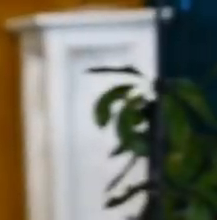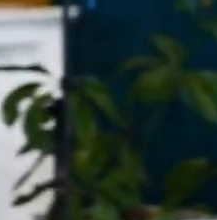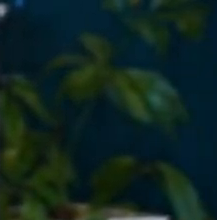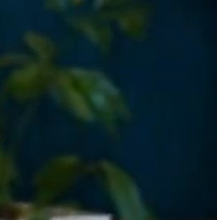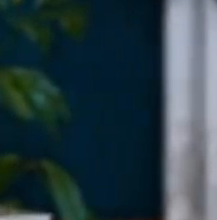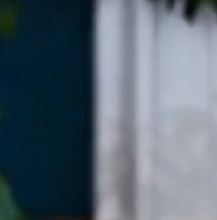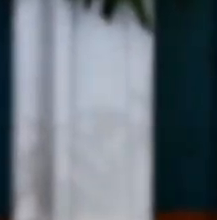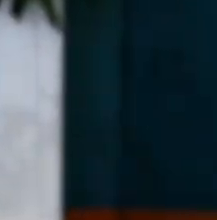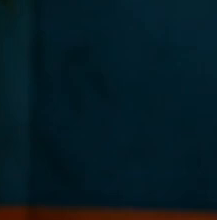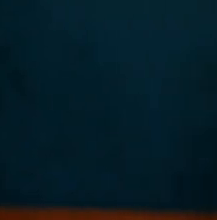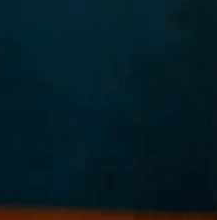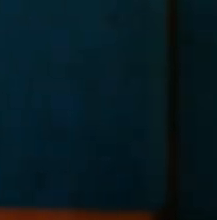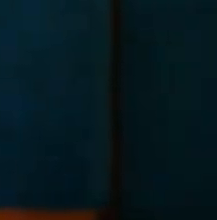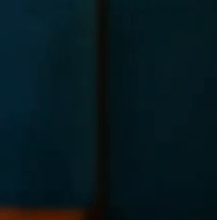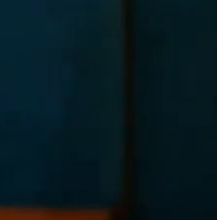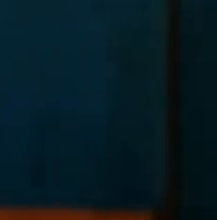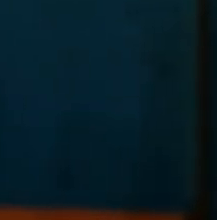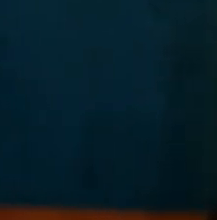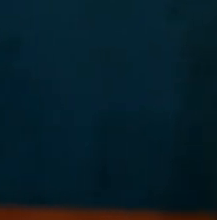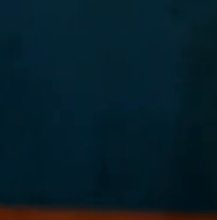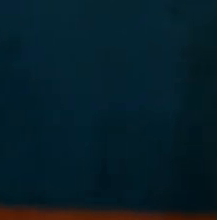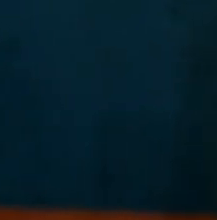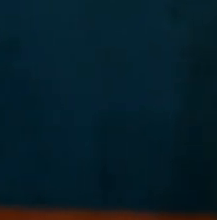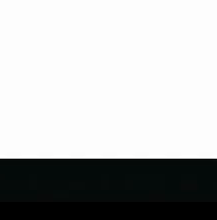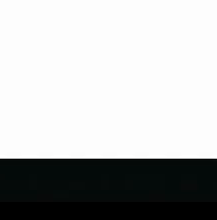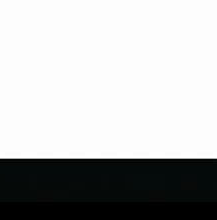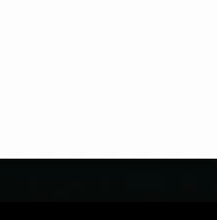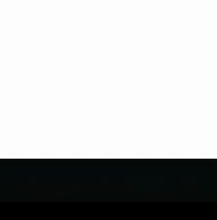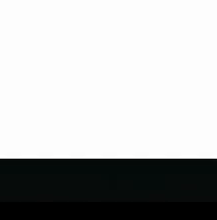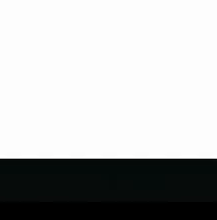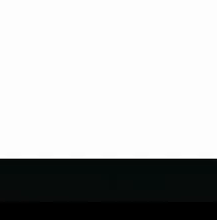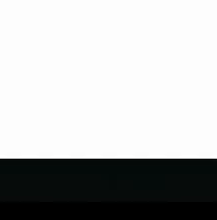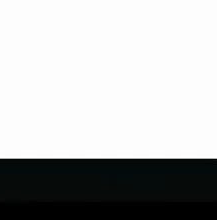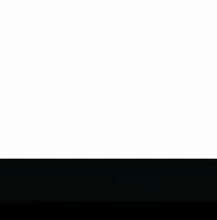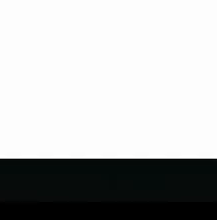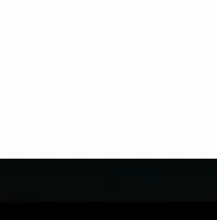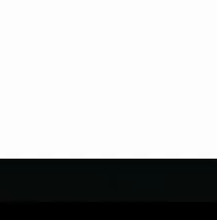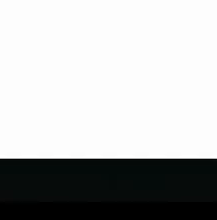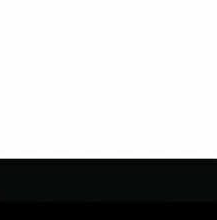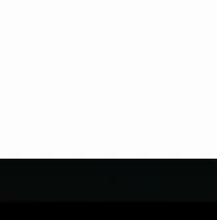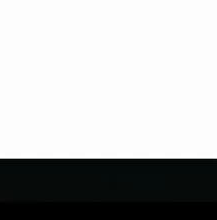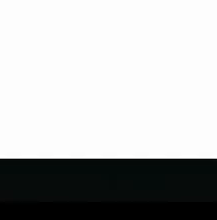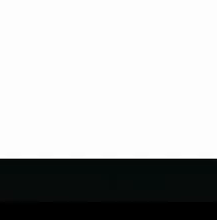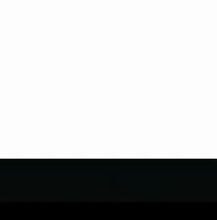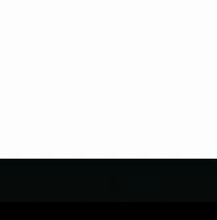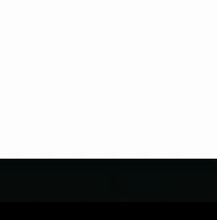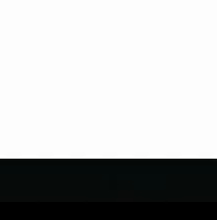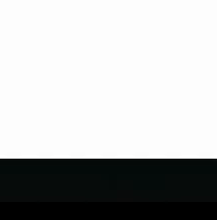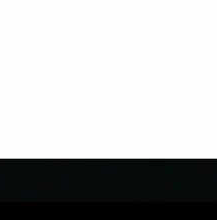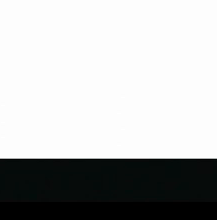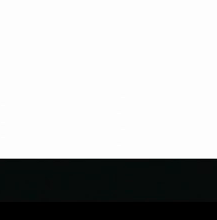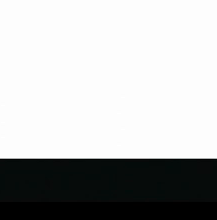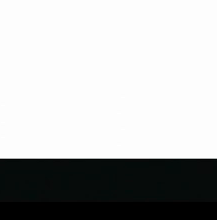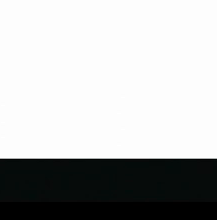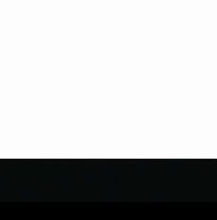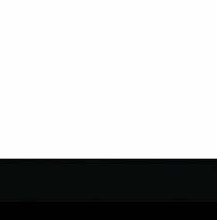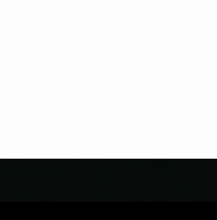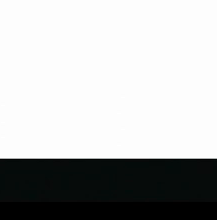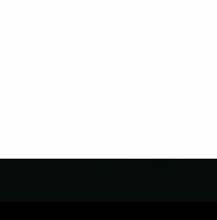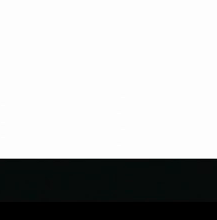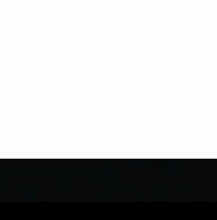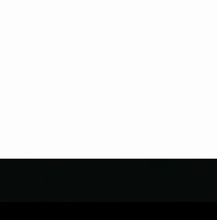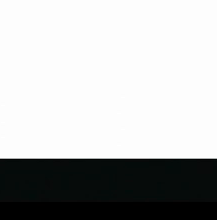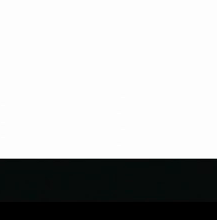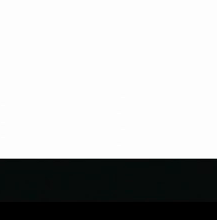You are all sons of light and sons of day. We are not of the night. We are not in darkness. We are not in error.